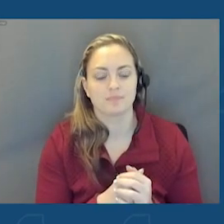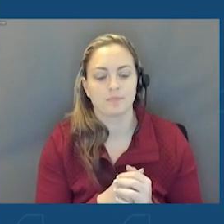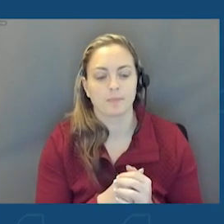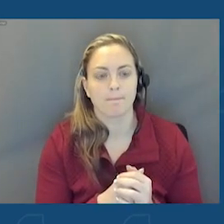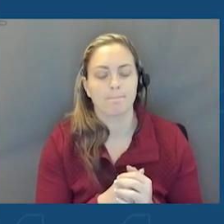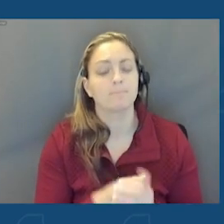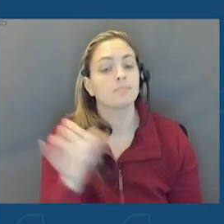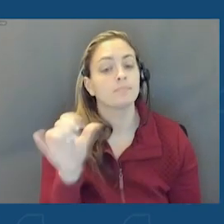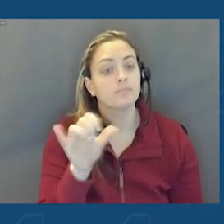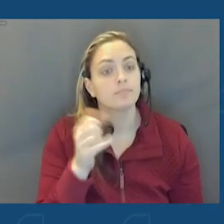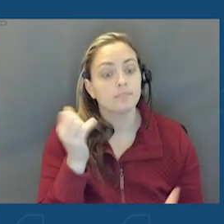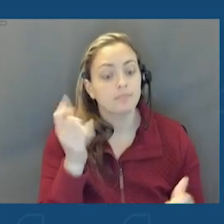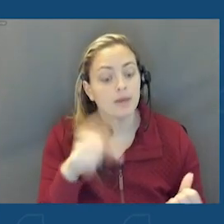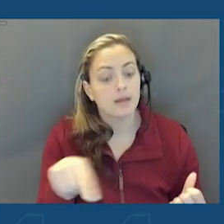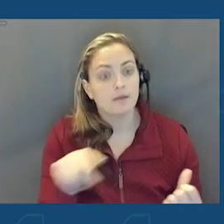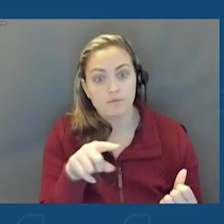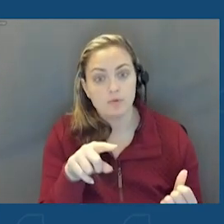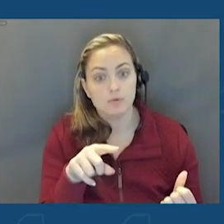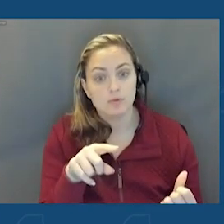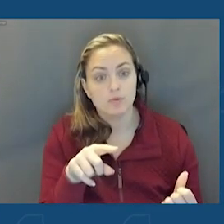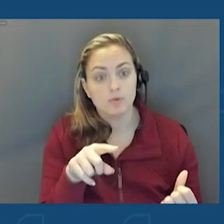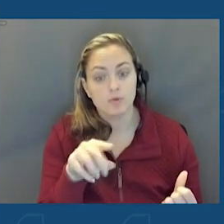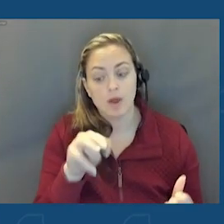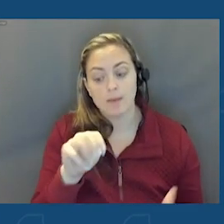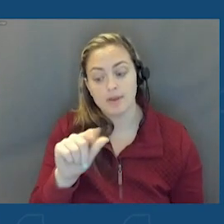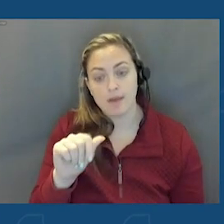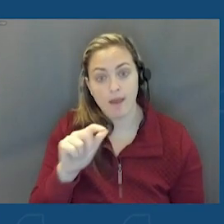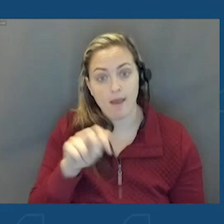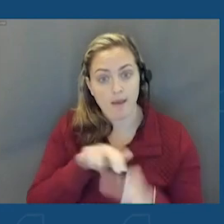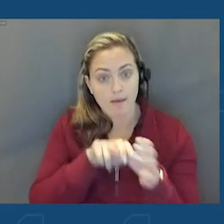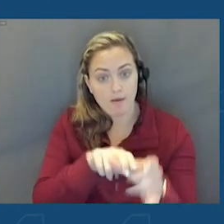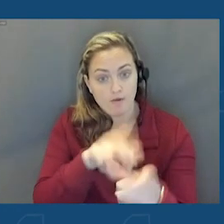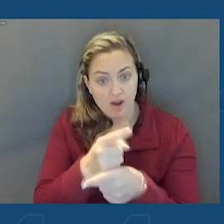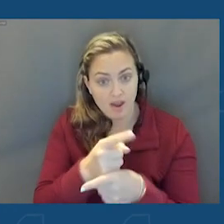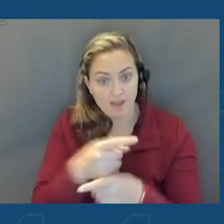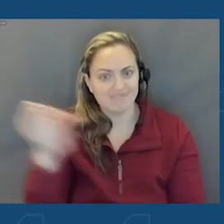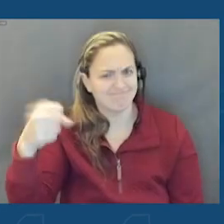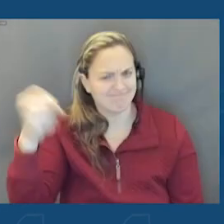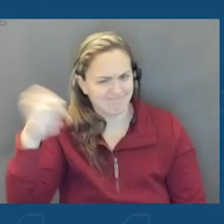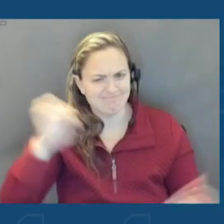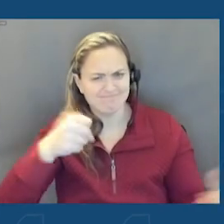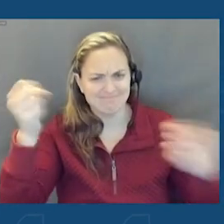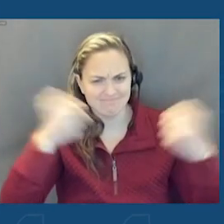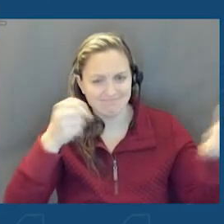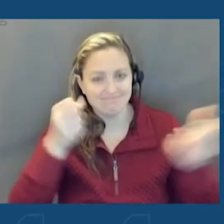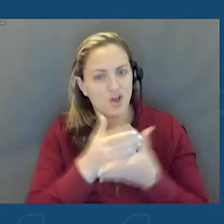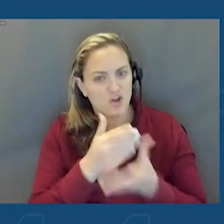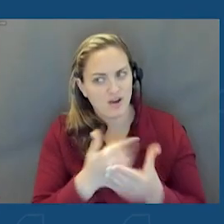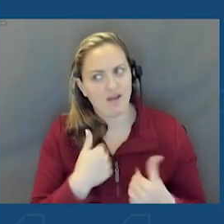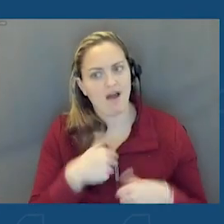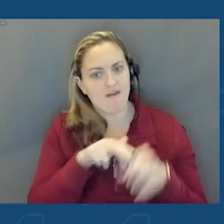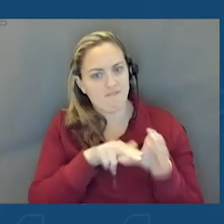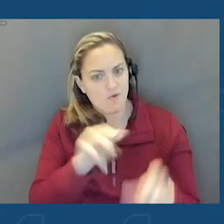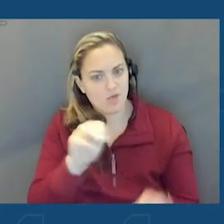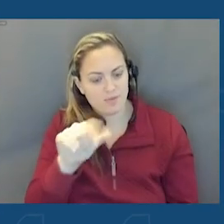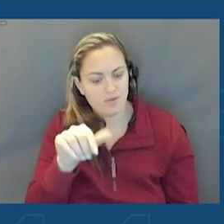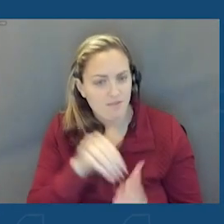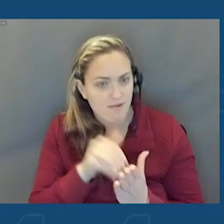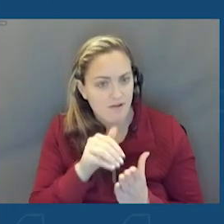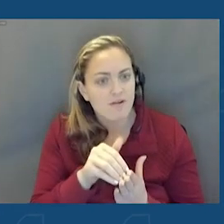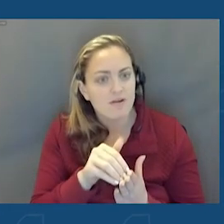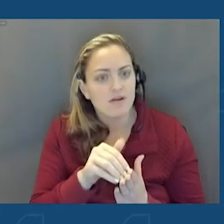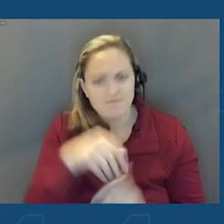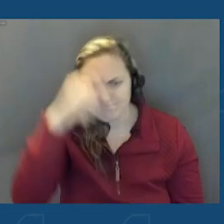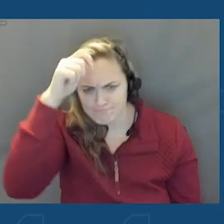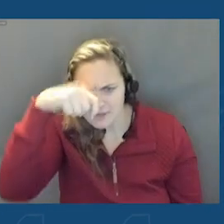Also, a lot of you take the MTA, right? All right. I've taken the MTA a lot. Sometimes I'm wearing a baseball